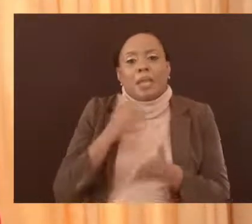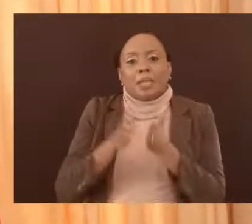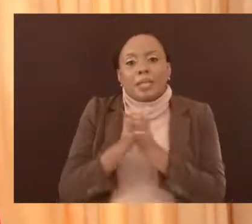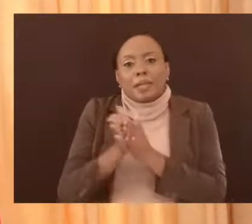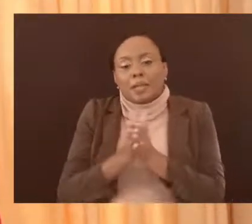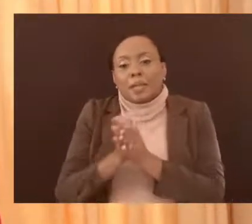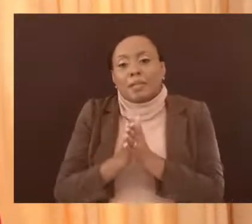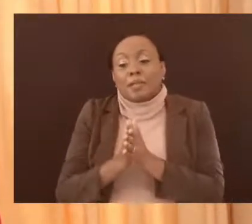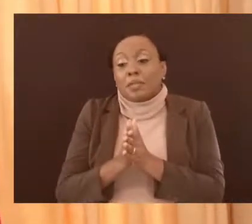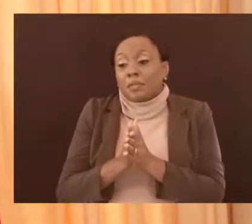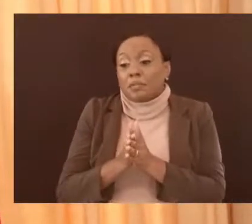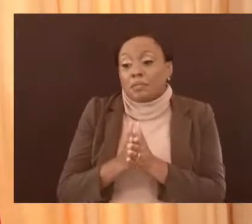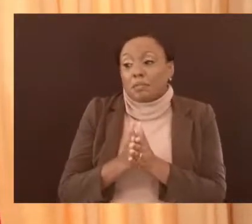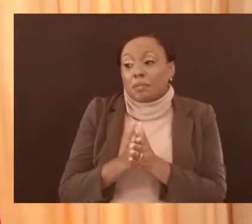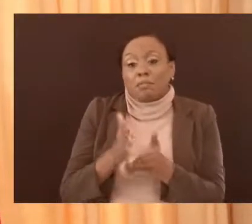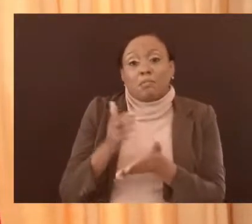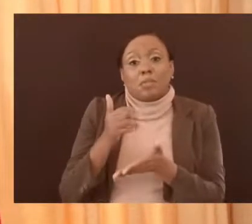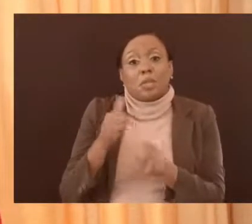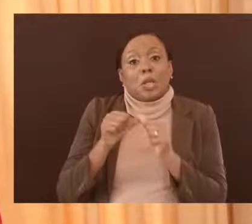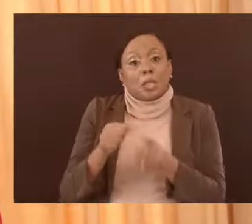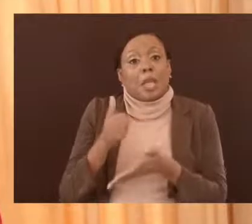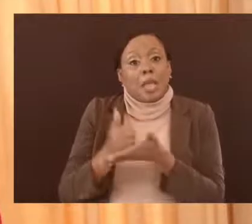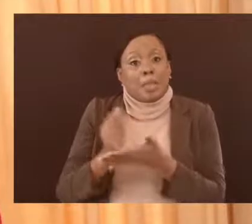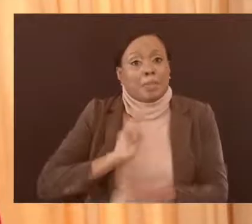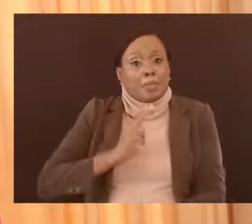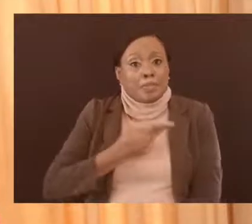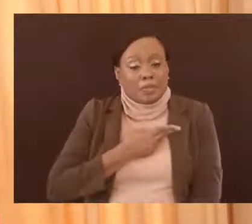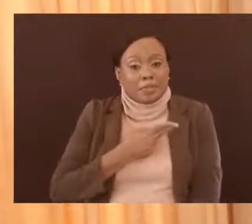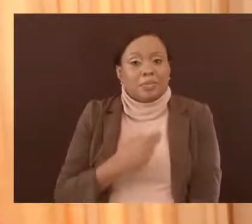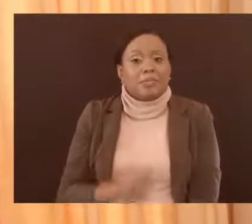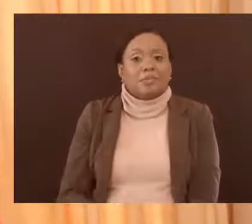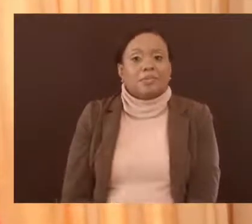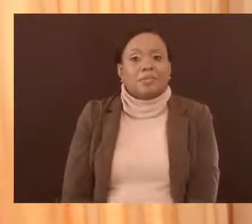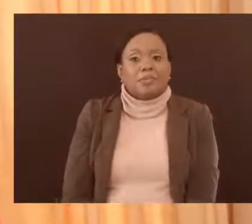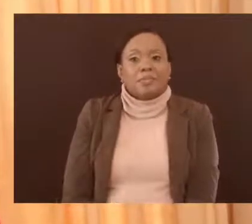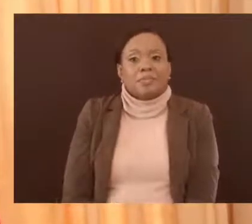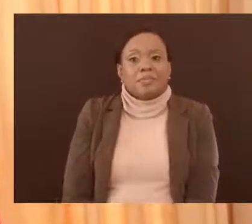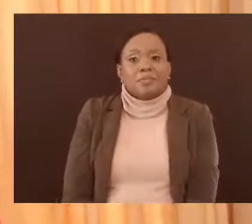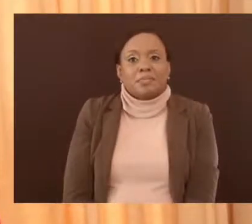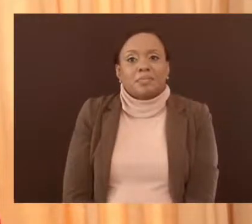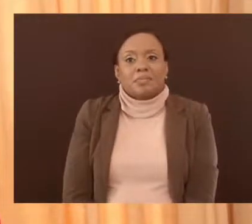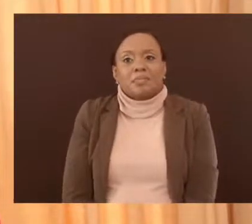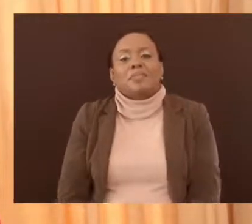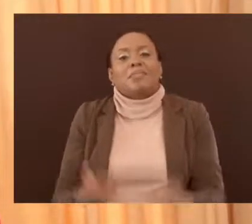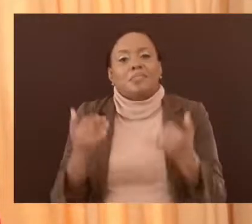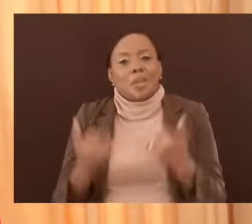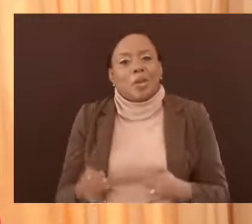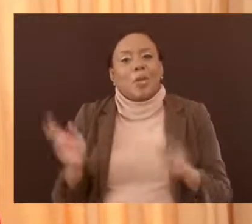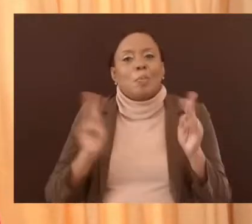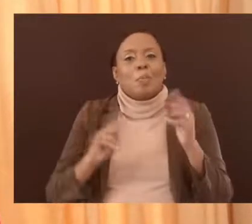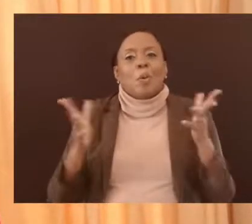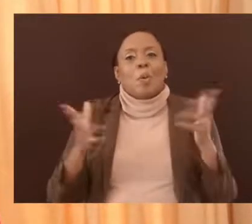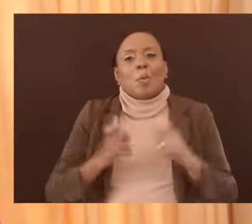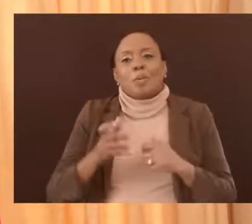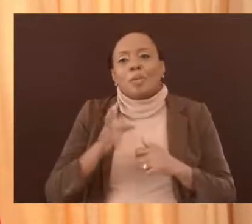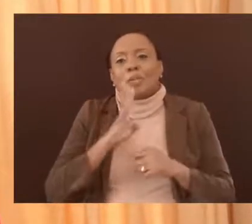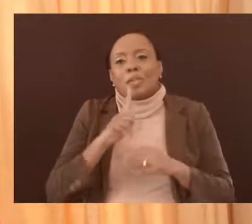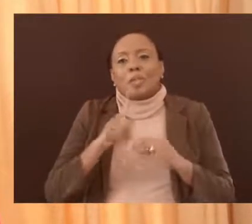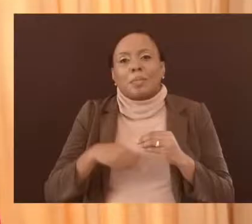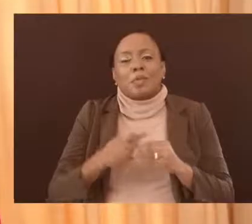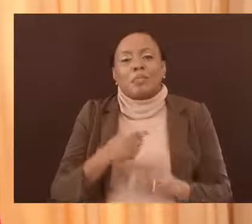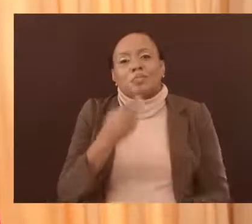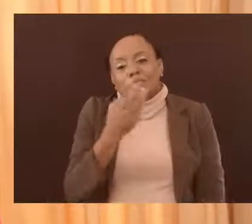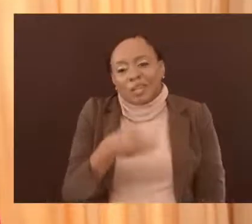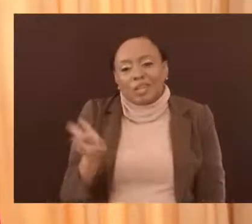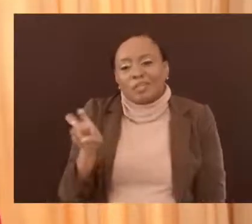in a different capacity in the coming months. As it relates to the burning issue of transfers, I want to take the